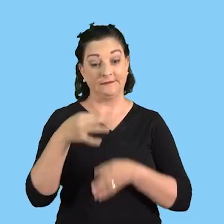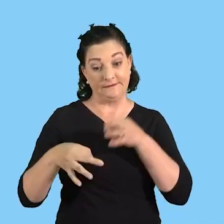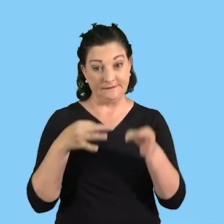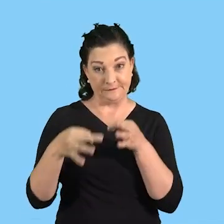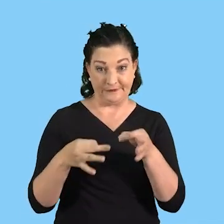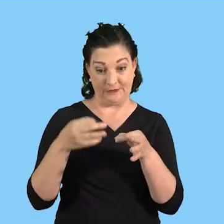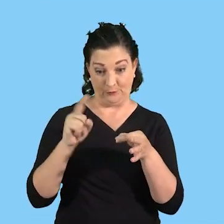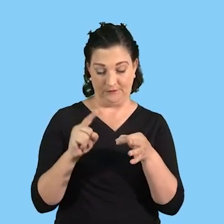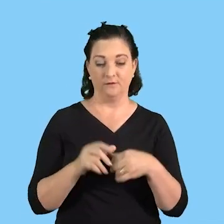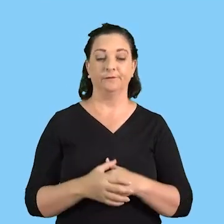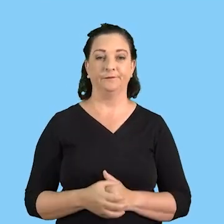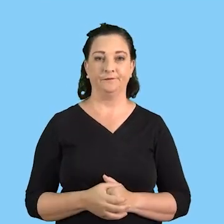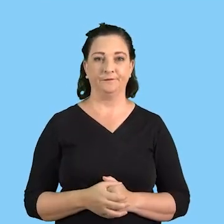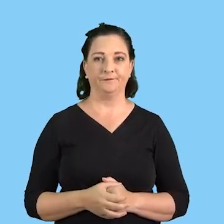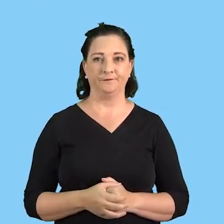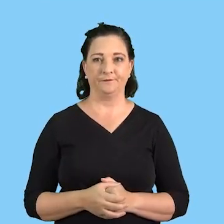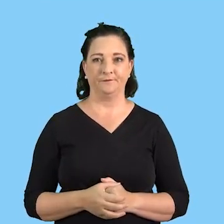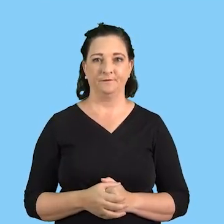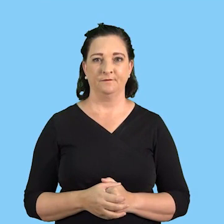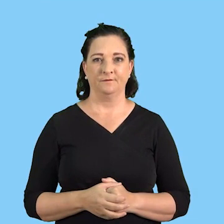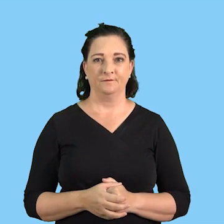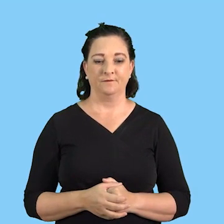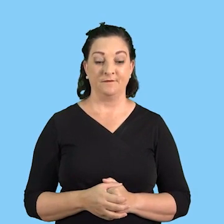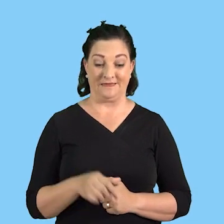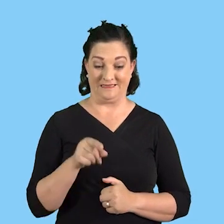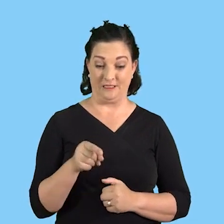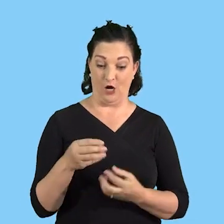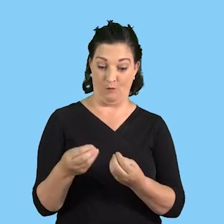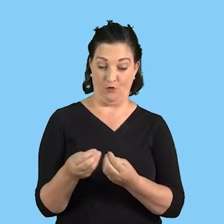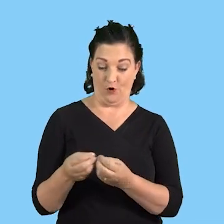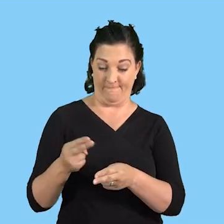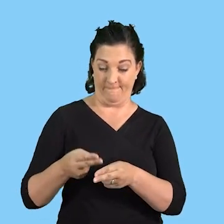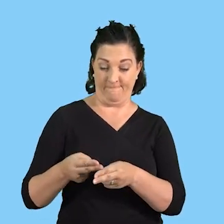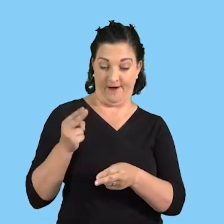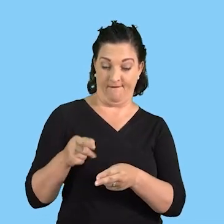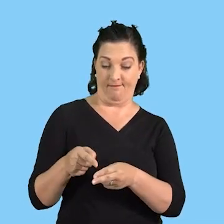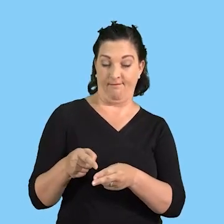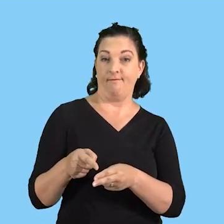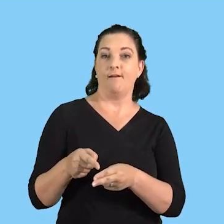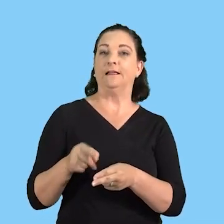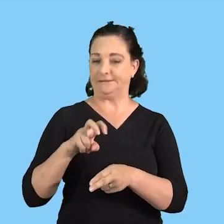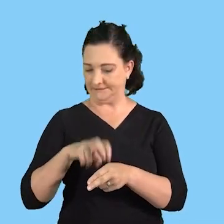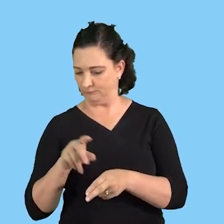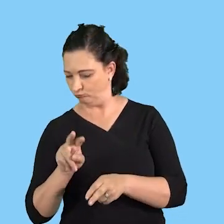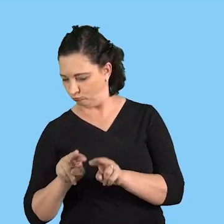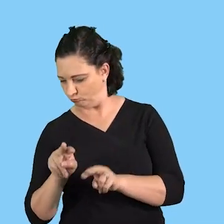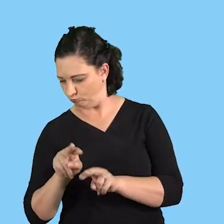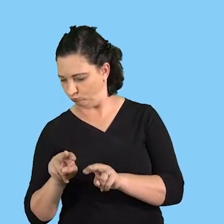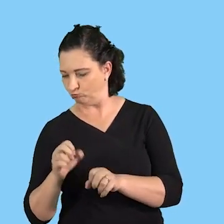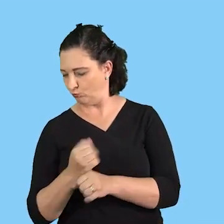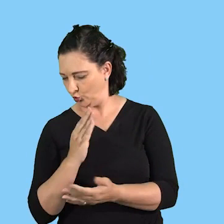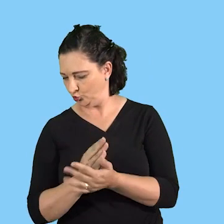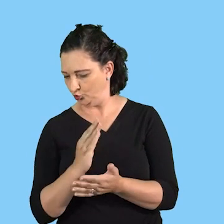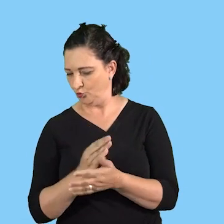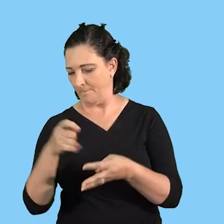defined as the inspection of the final product to ensure that it meets the